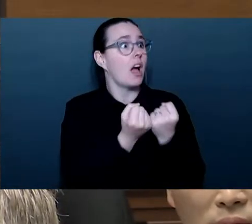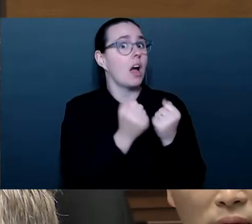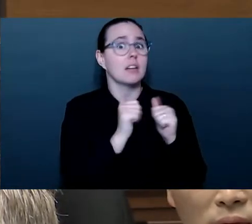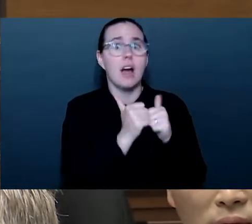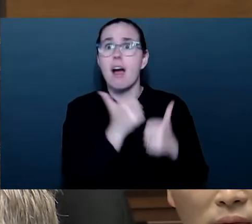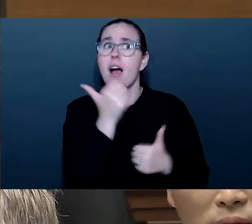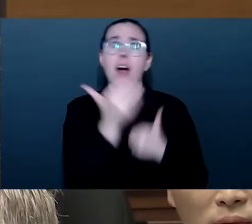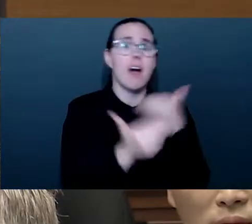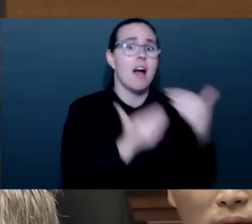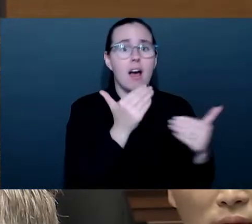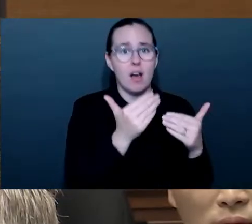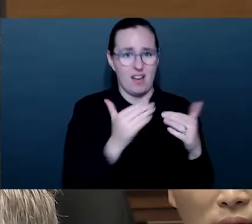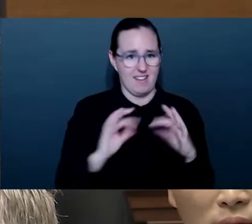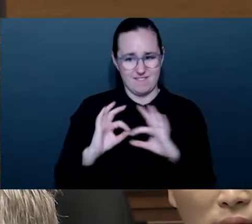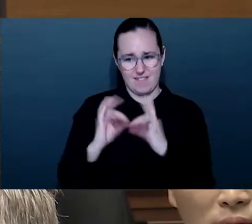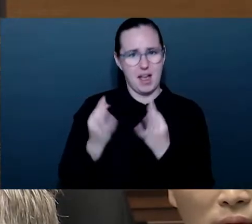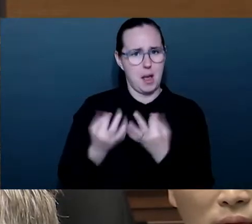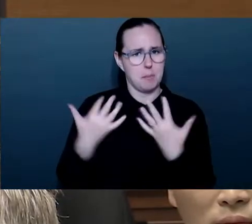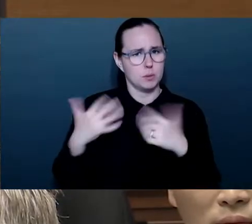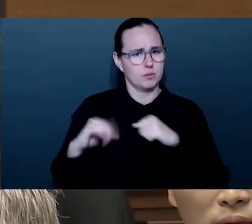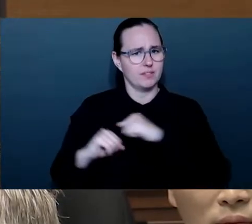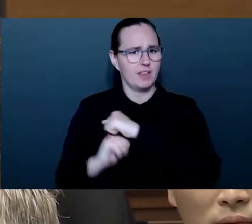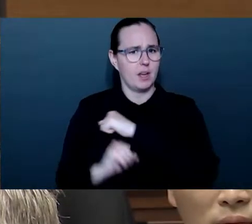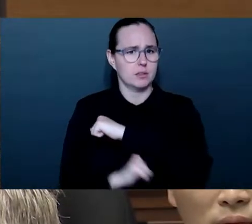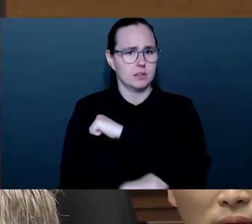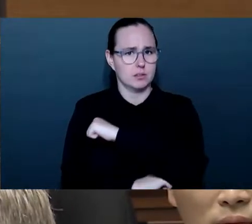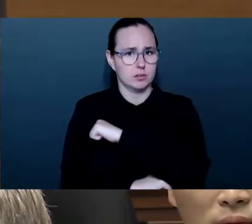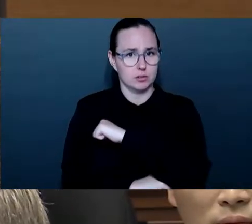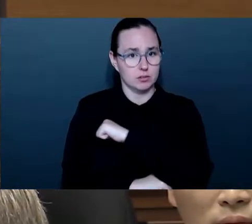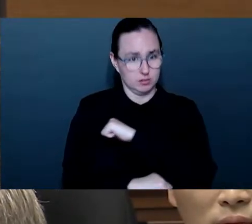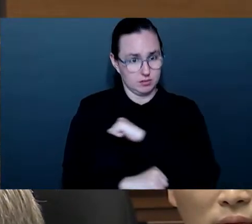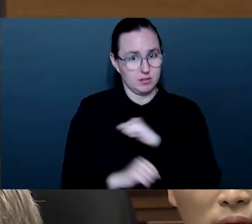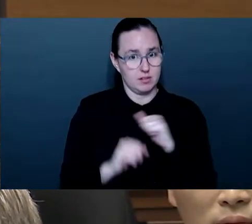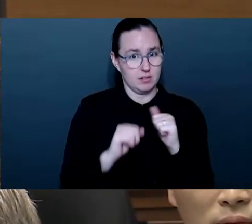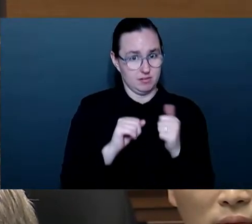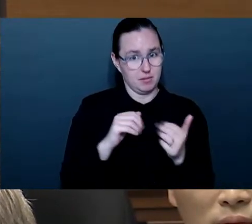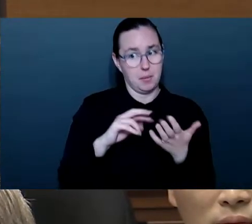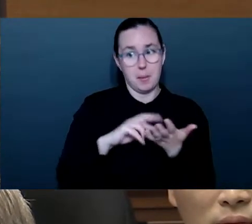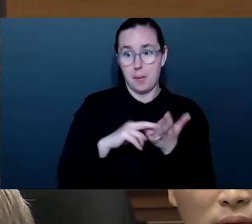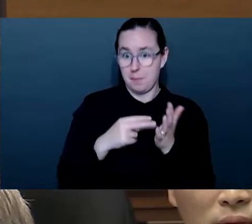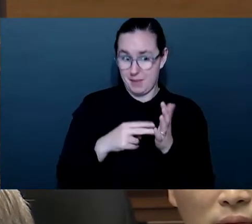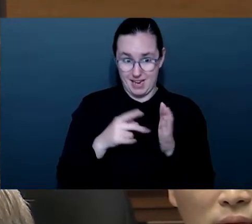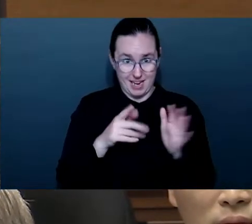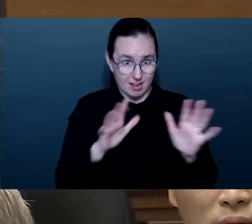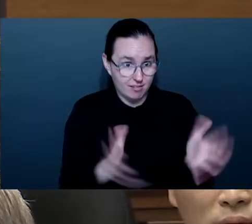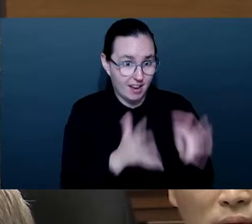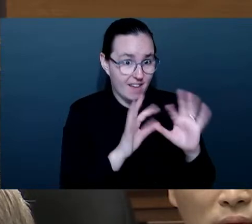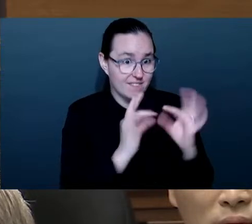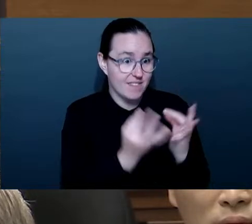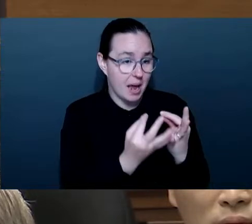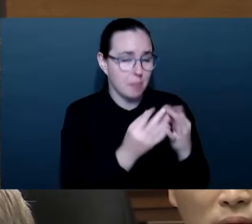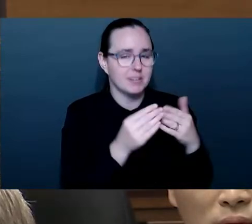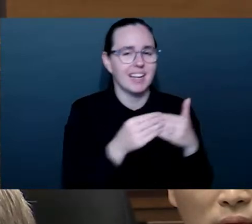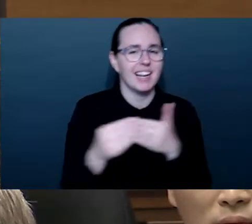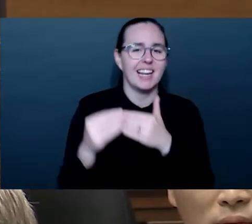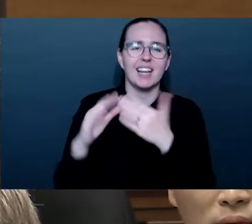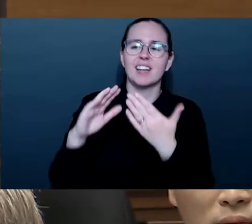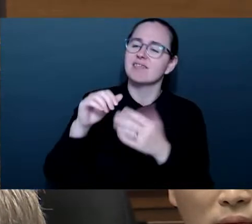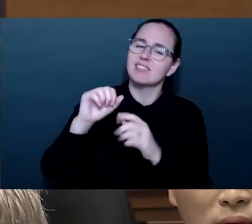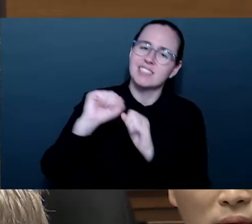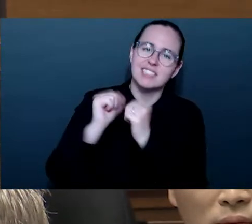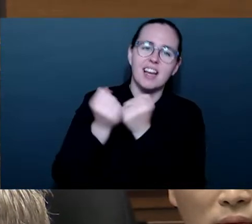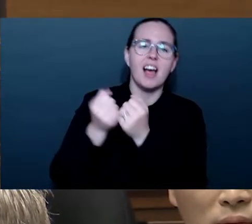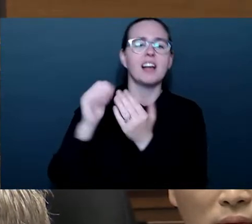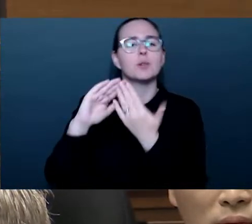Society recognizes this and works tirelessly to ensure that every individual, regardless of age or